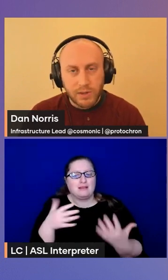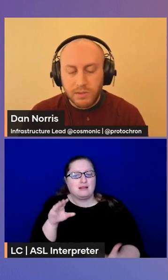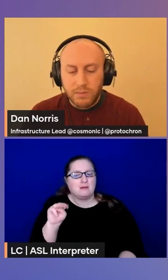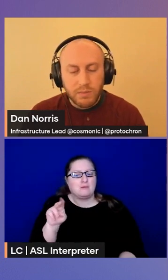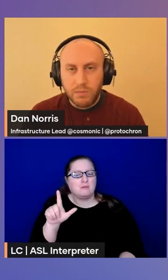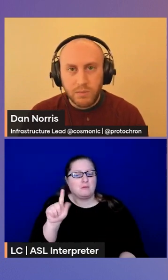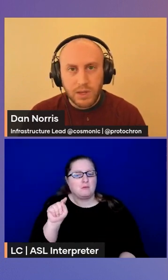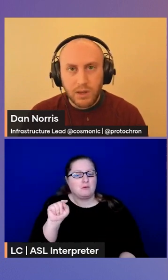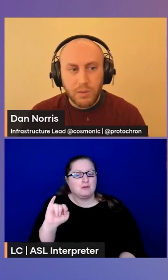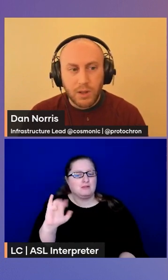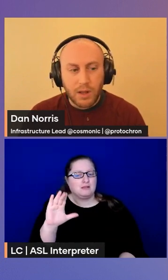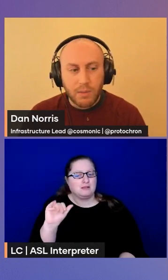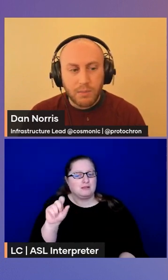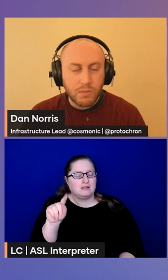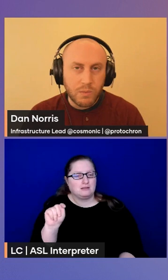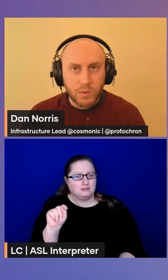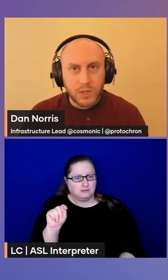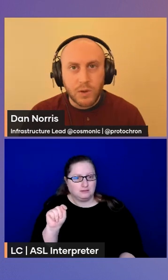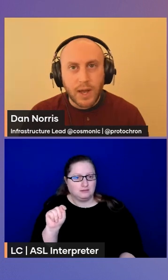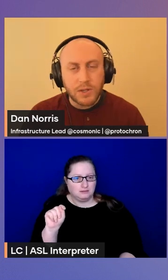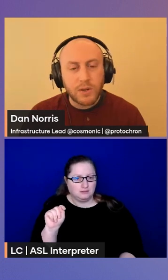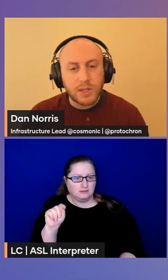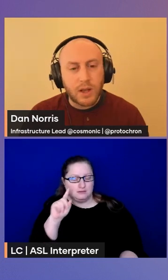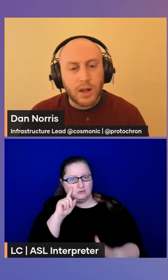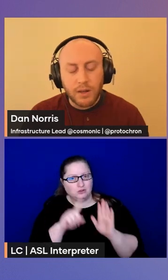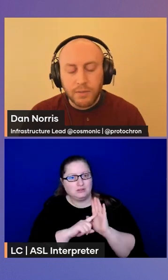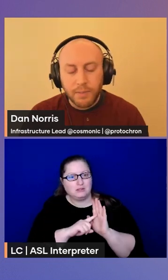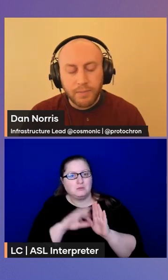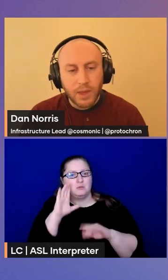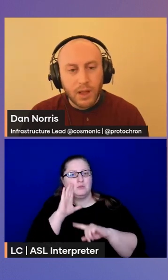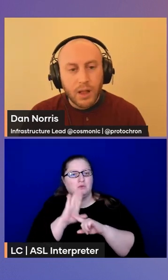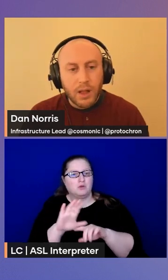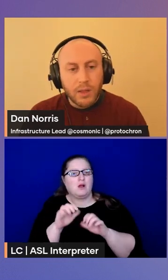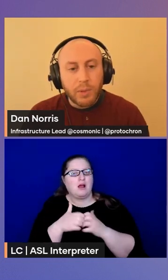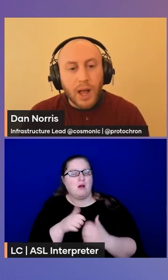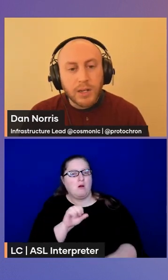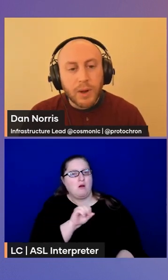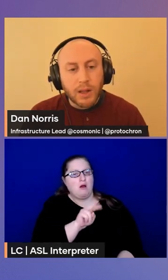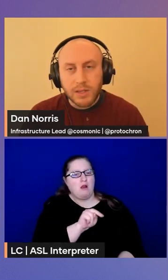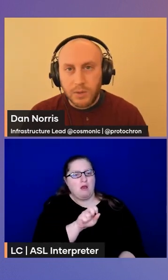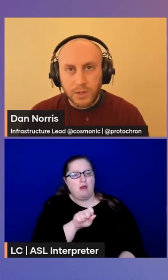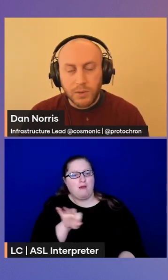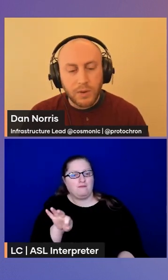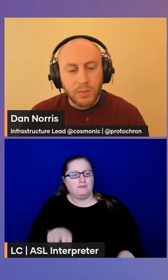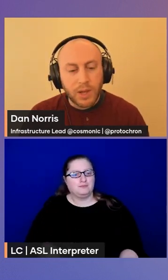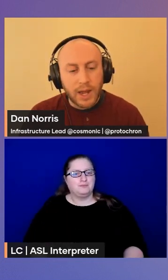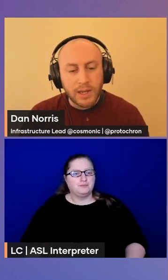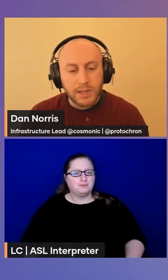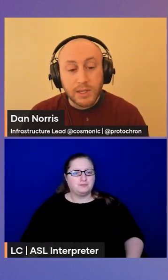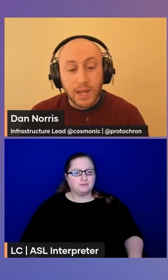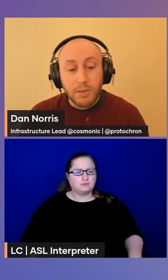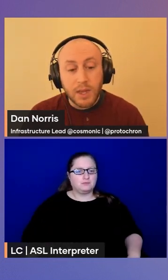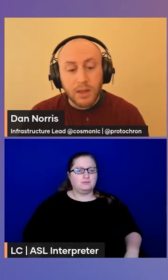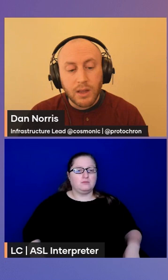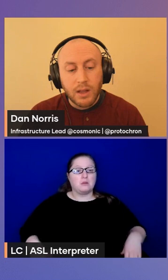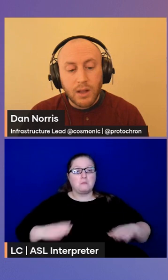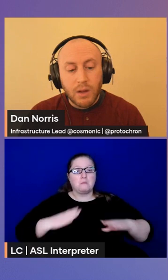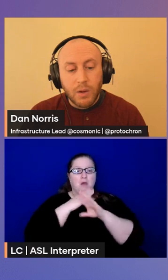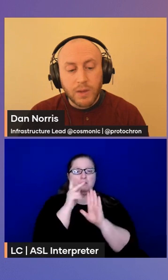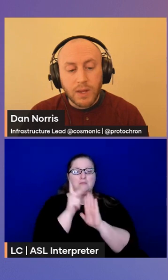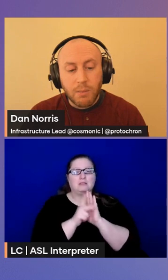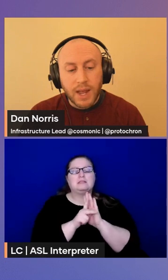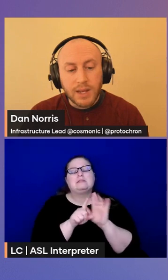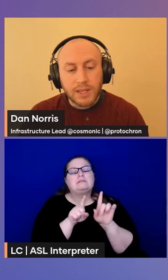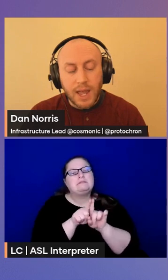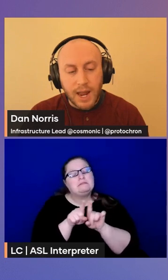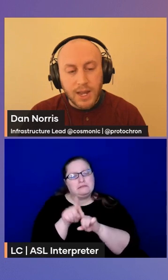but it will show you how to turn this on and off. The blocked policy, which we're going to apply, is the same thing,